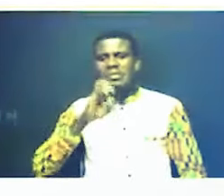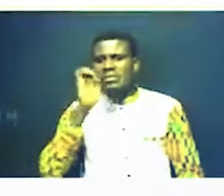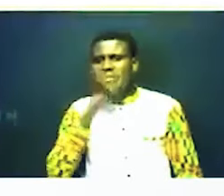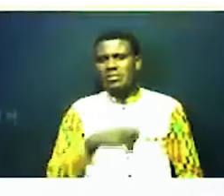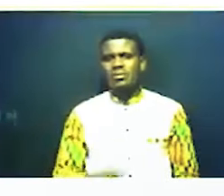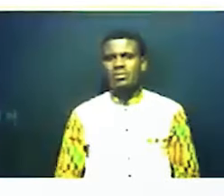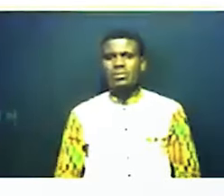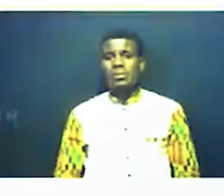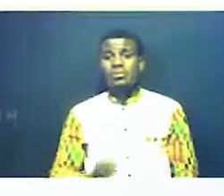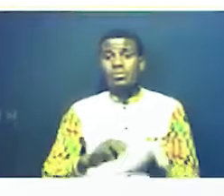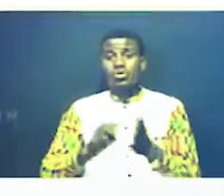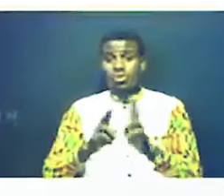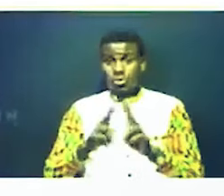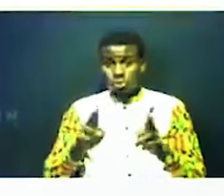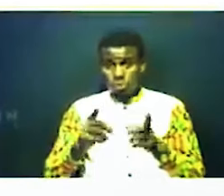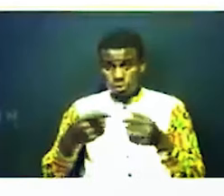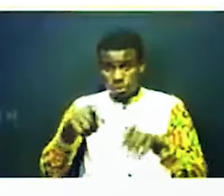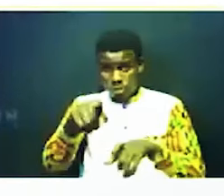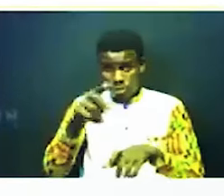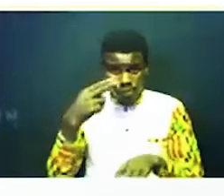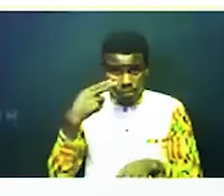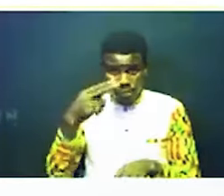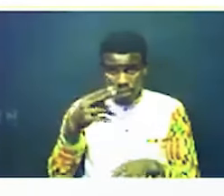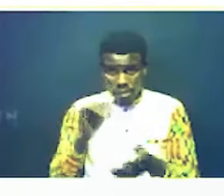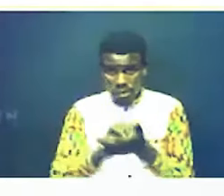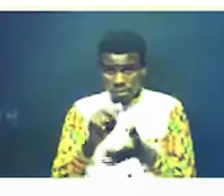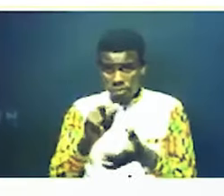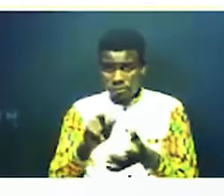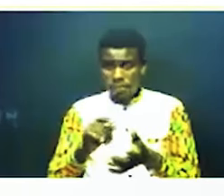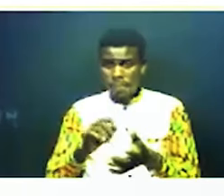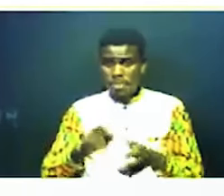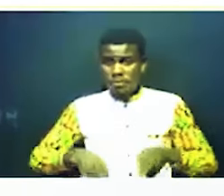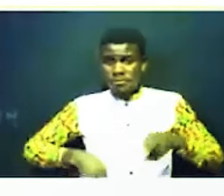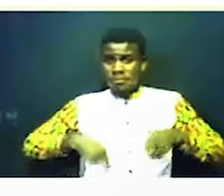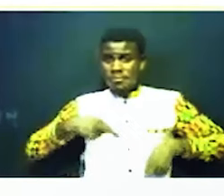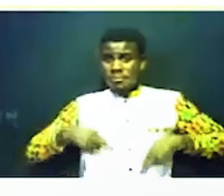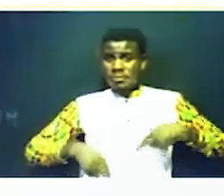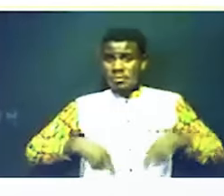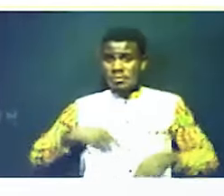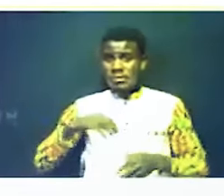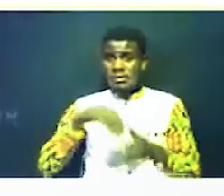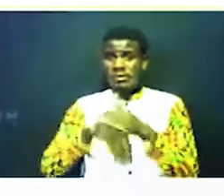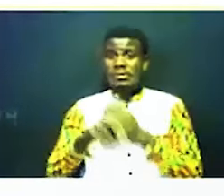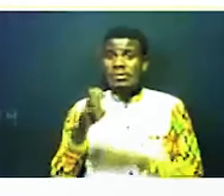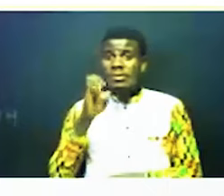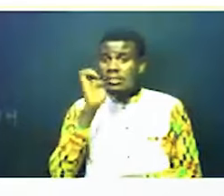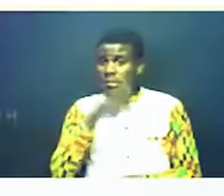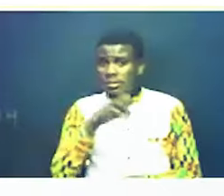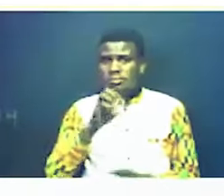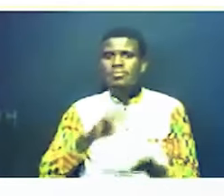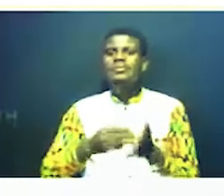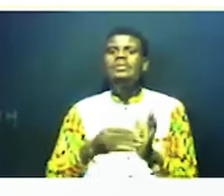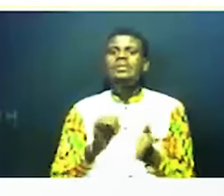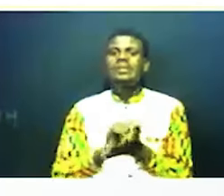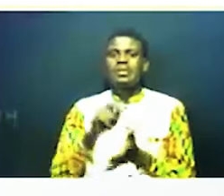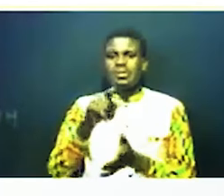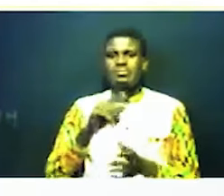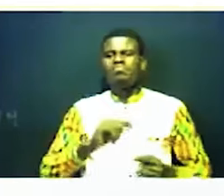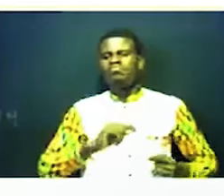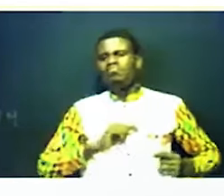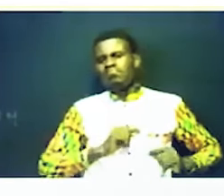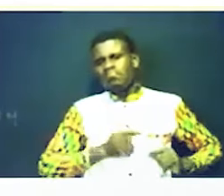rejoicing in evil that is happening to the perceived offender, what that means is that you are